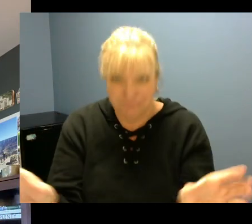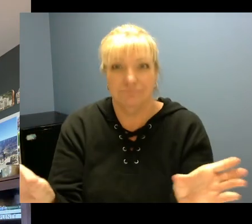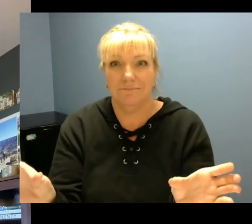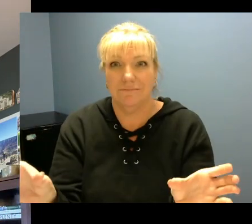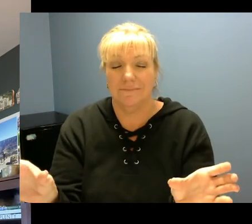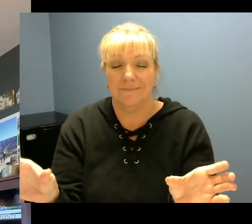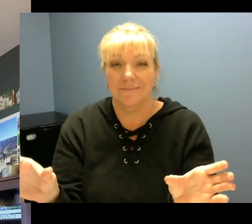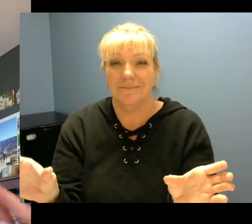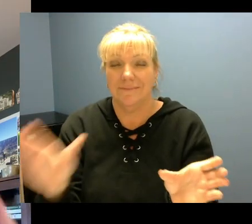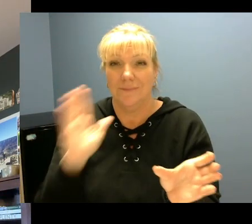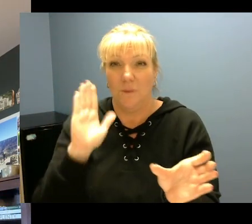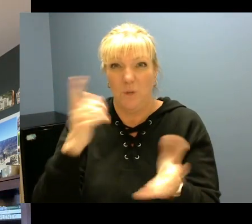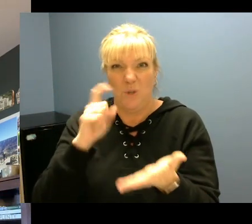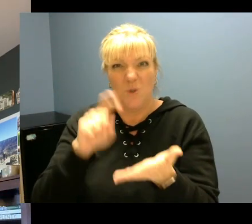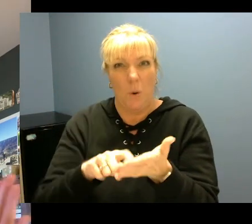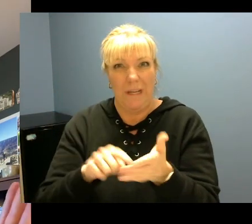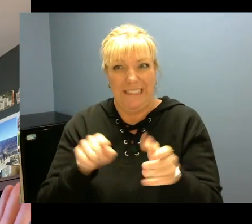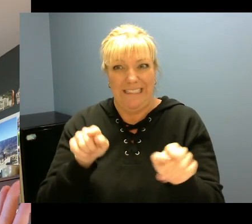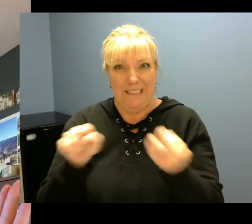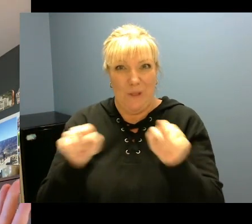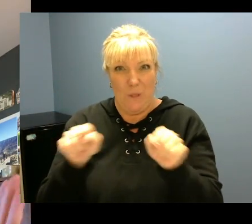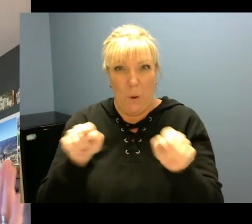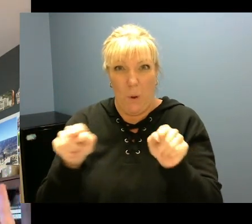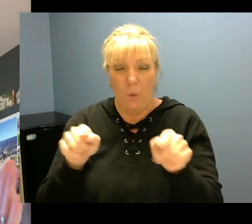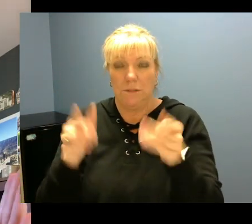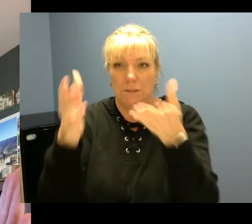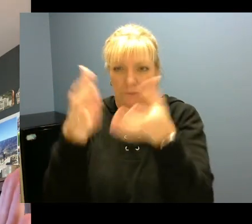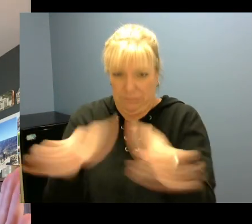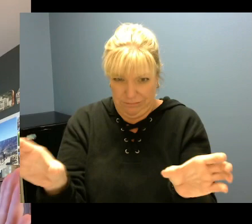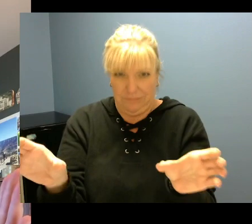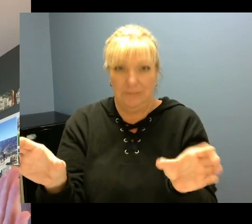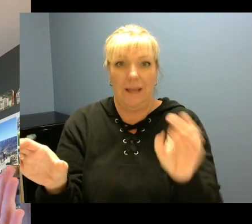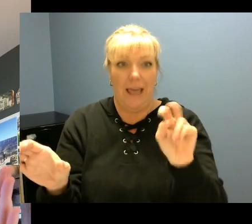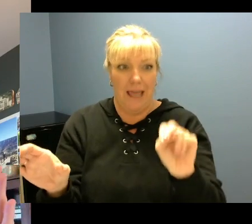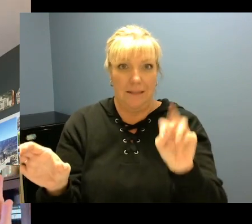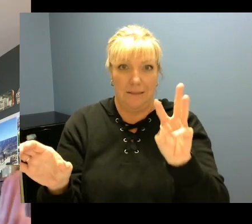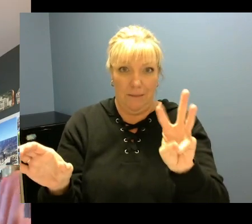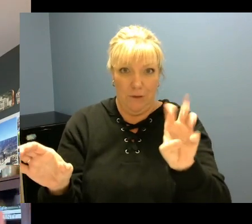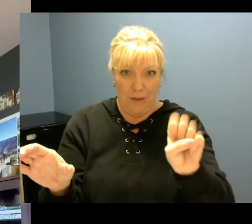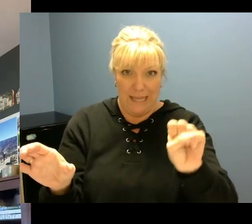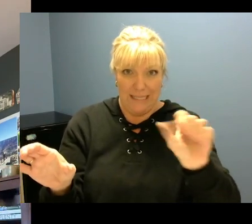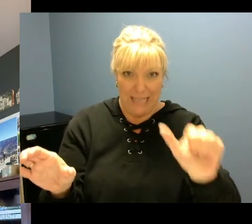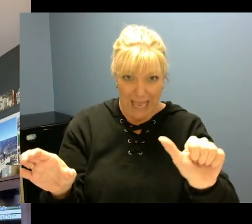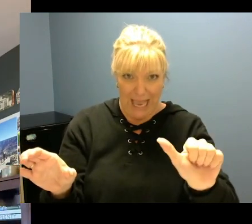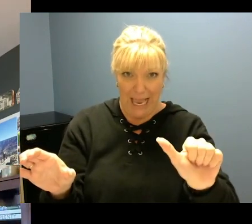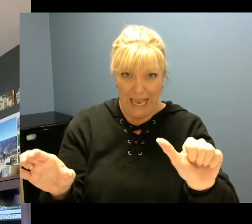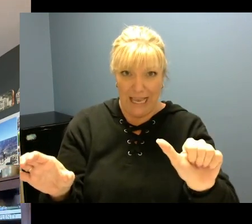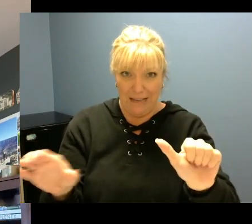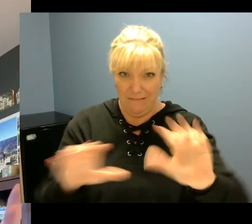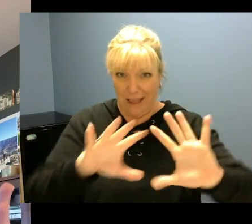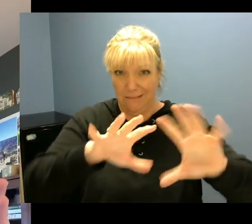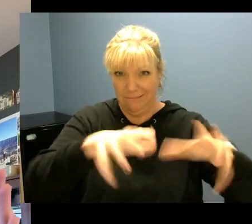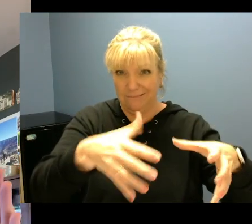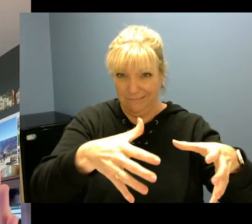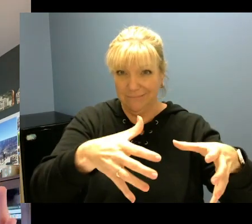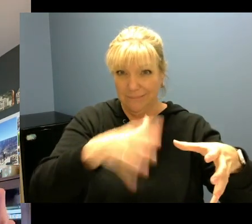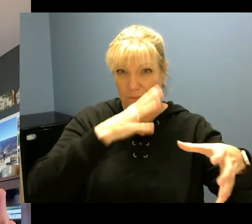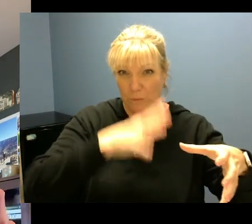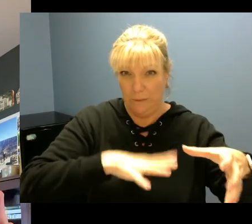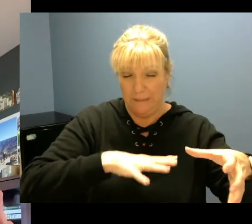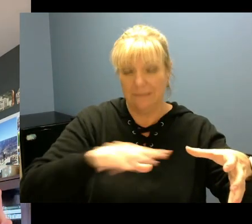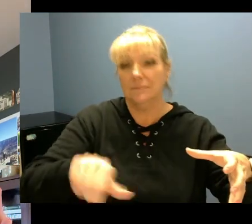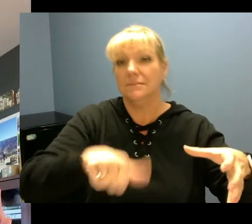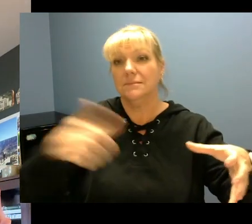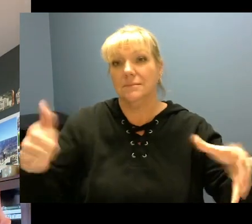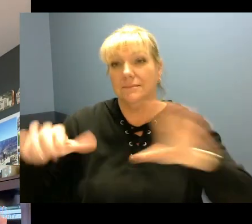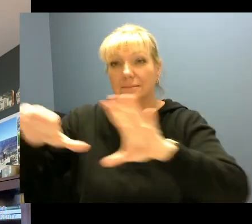outline starts, is the two movements are split. You have the NWSA on one hand, and then you've